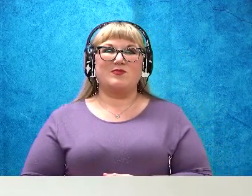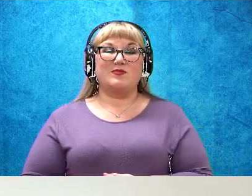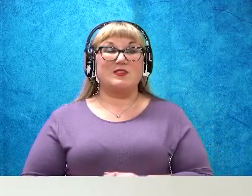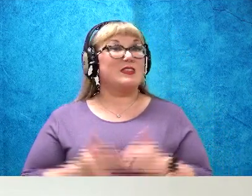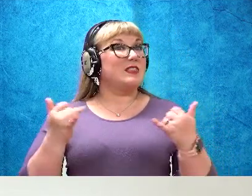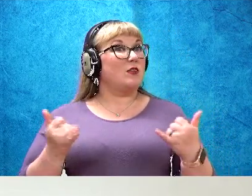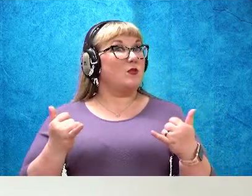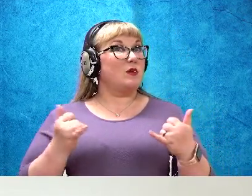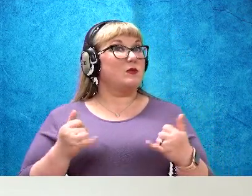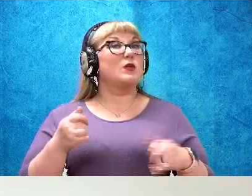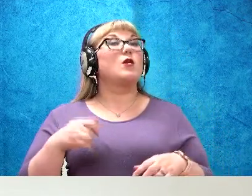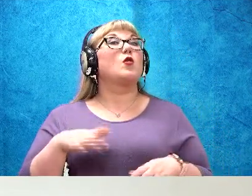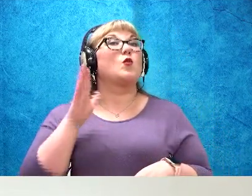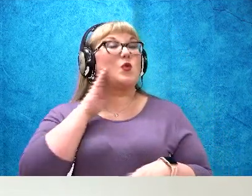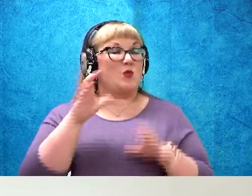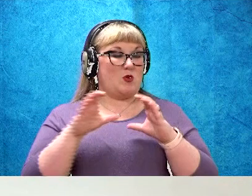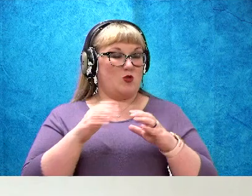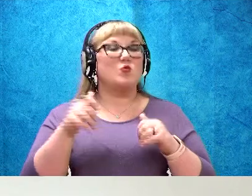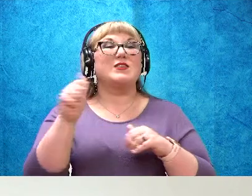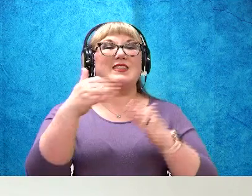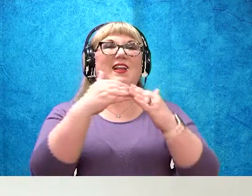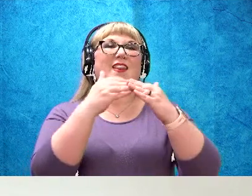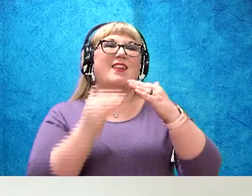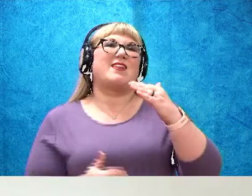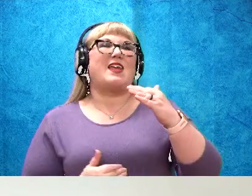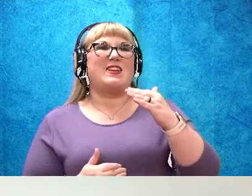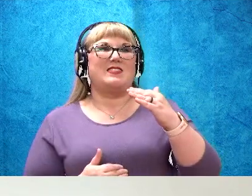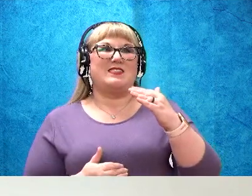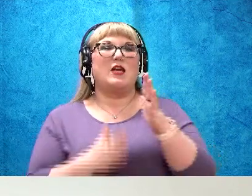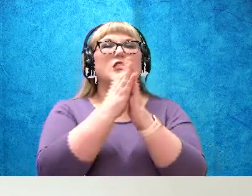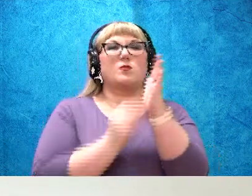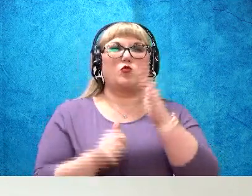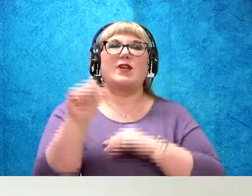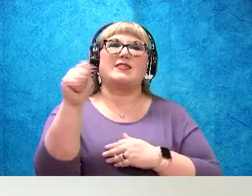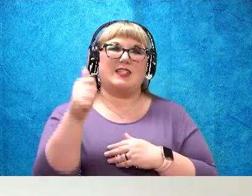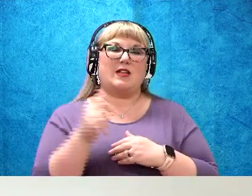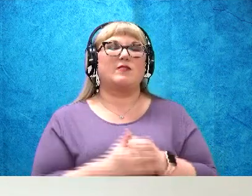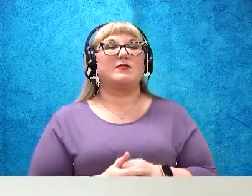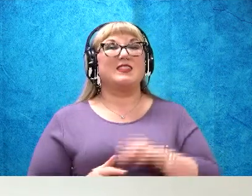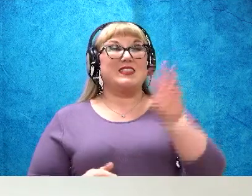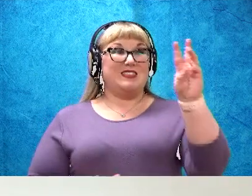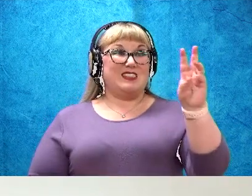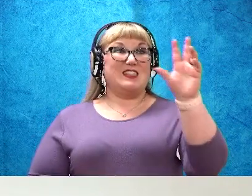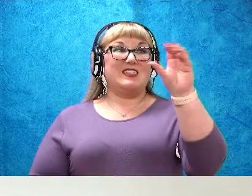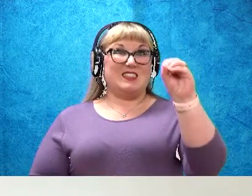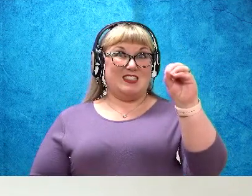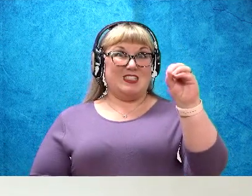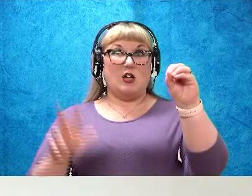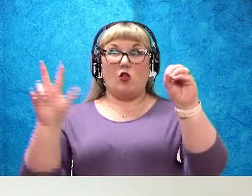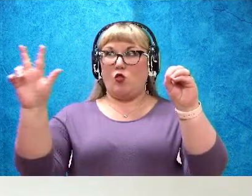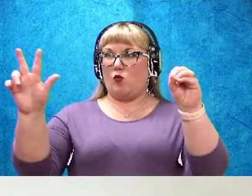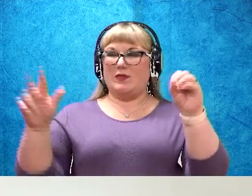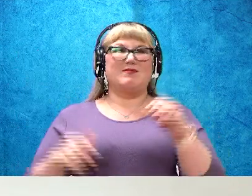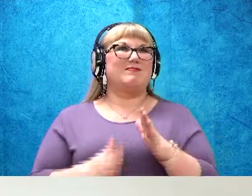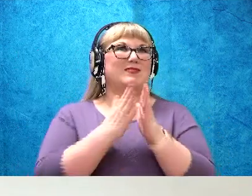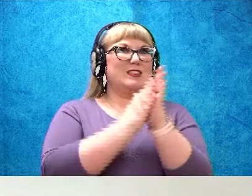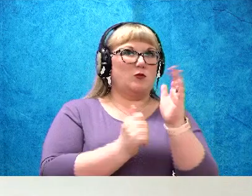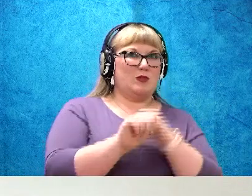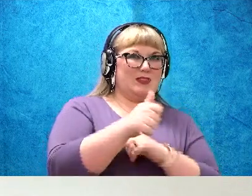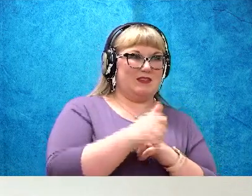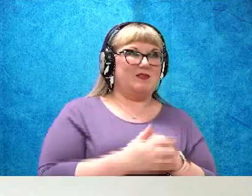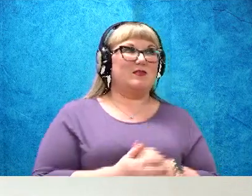Now we're going to do 10 less. 10 less than 63. Remember what the word less